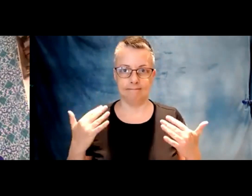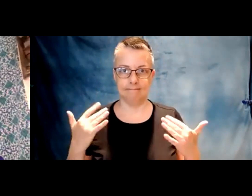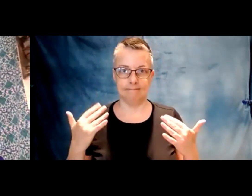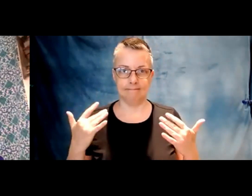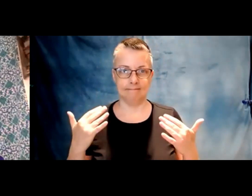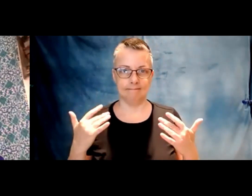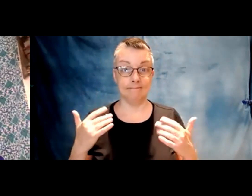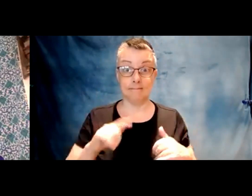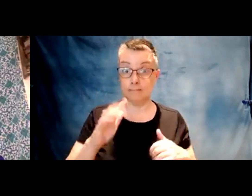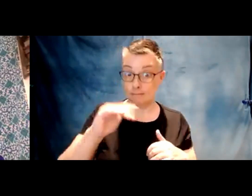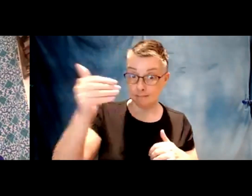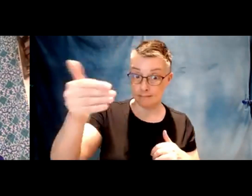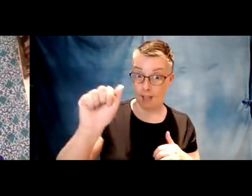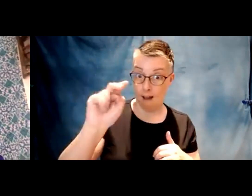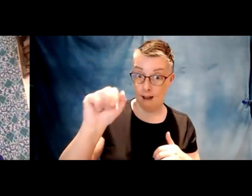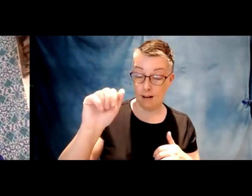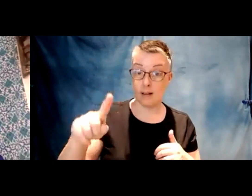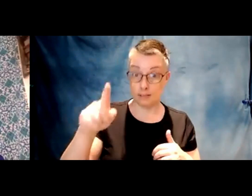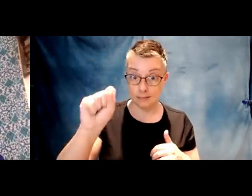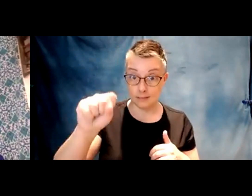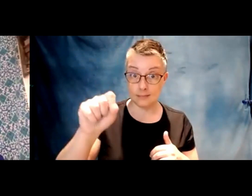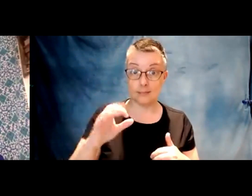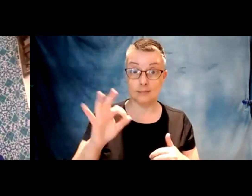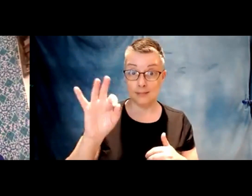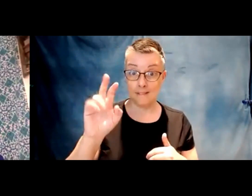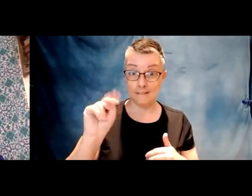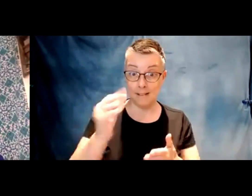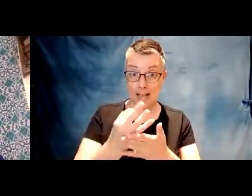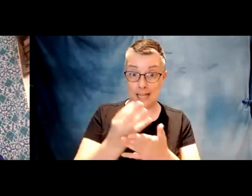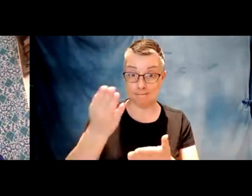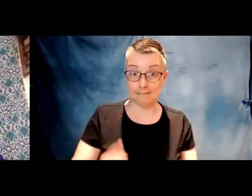Is Anna next? She is.